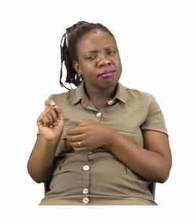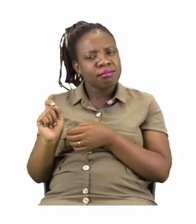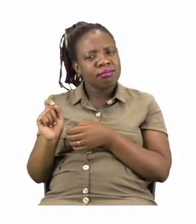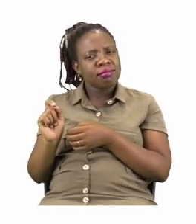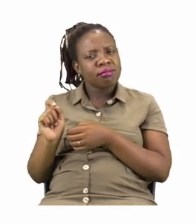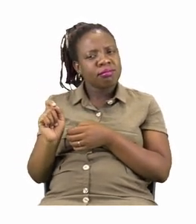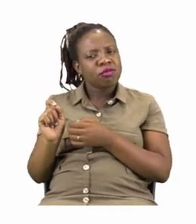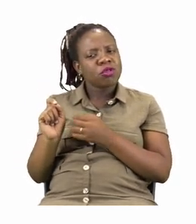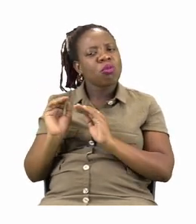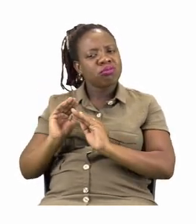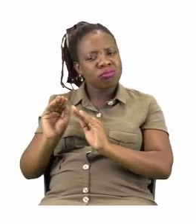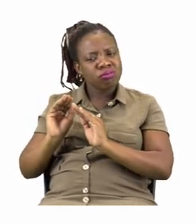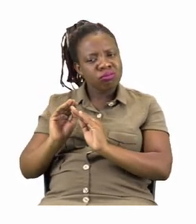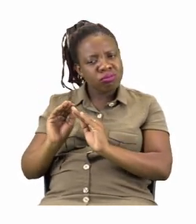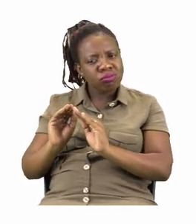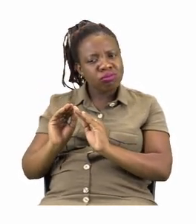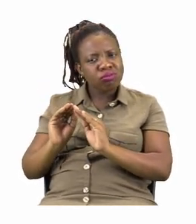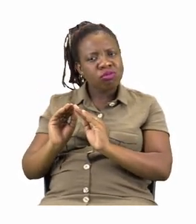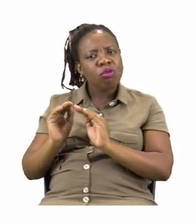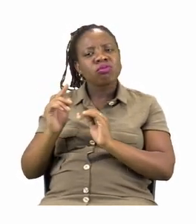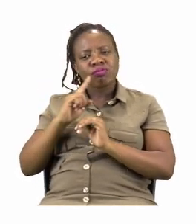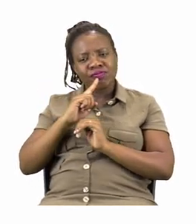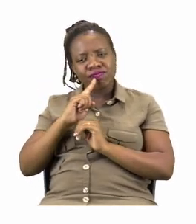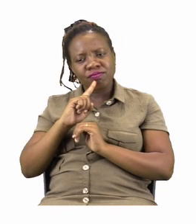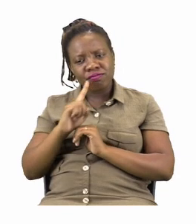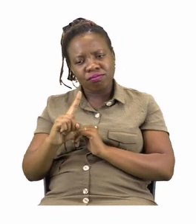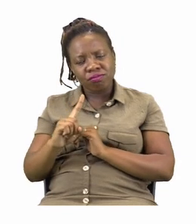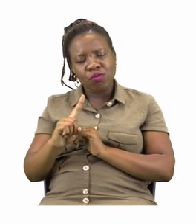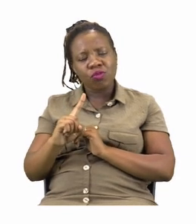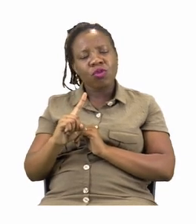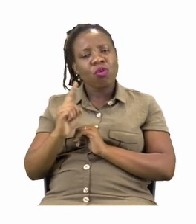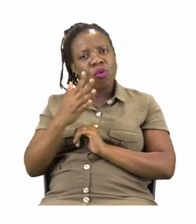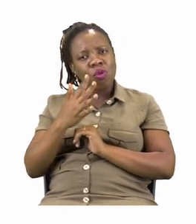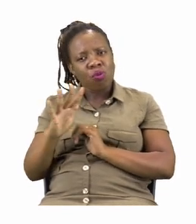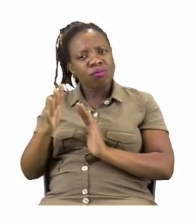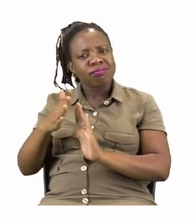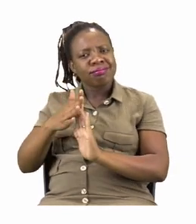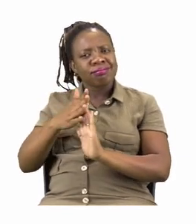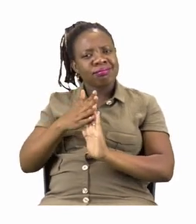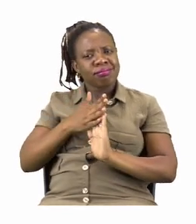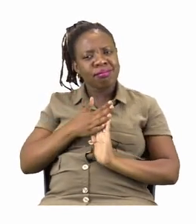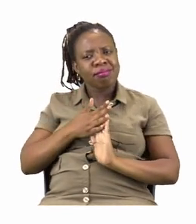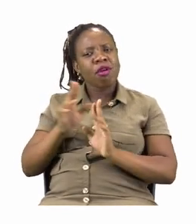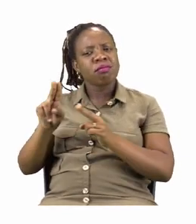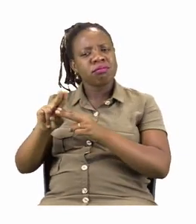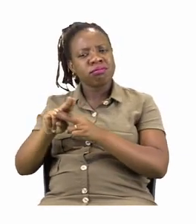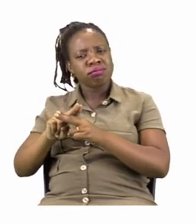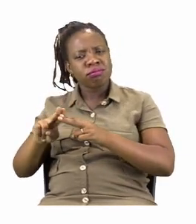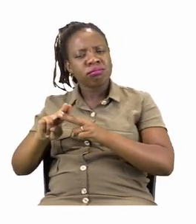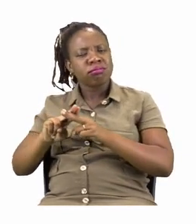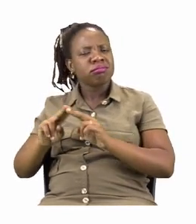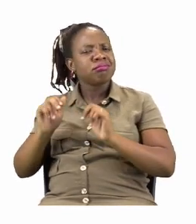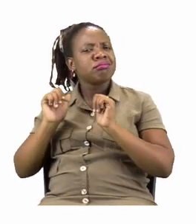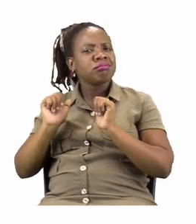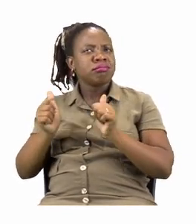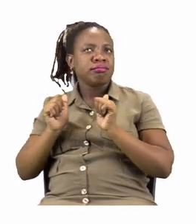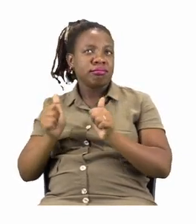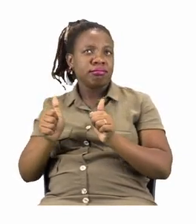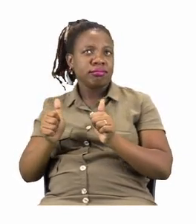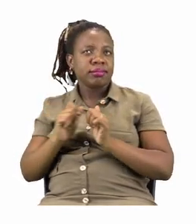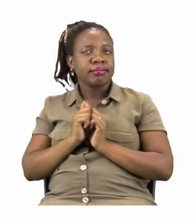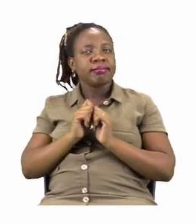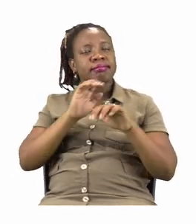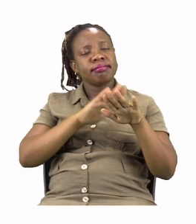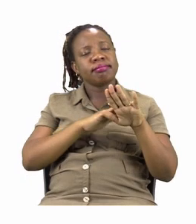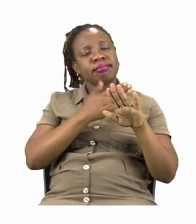save water wisely. So for example, in the first picture, there you